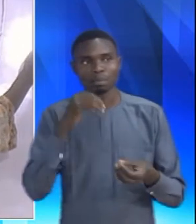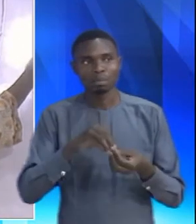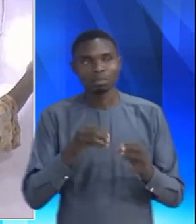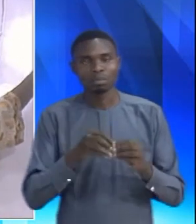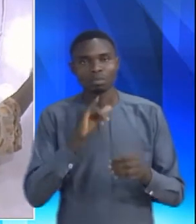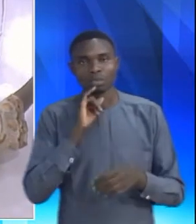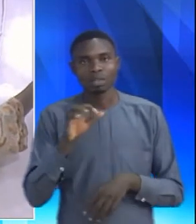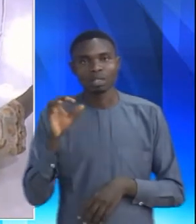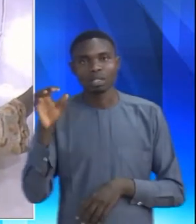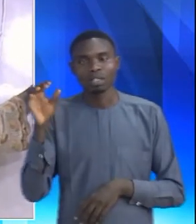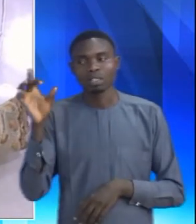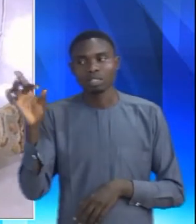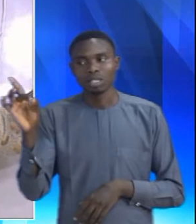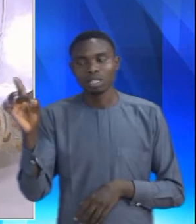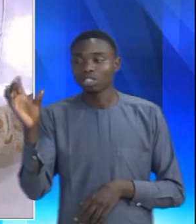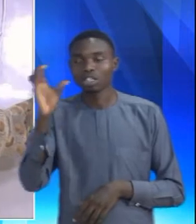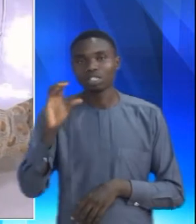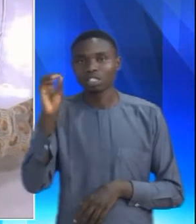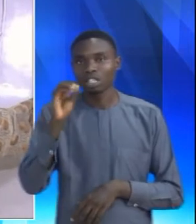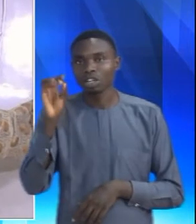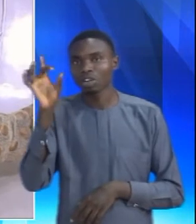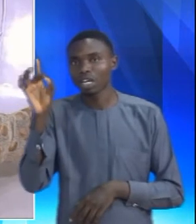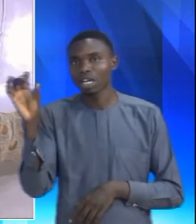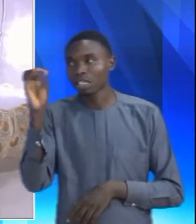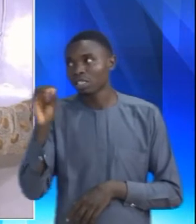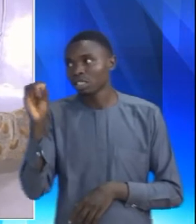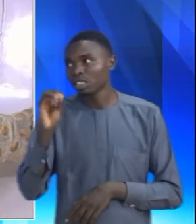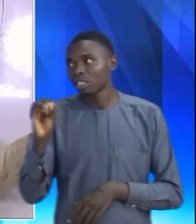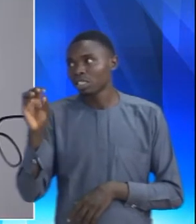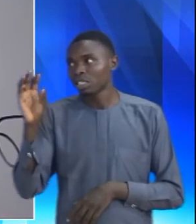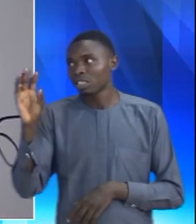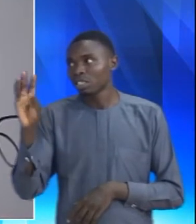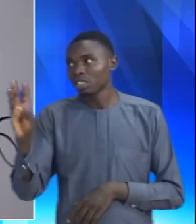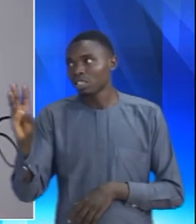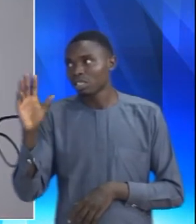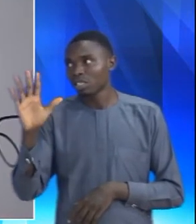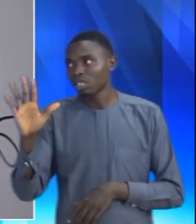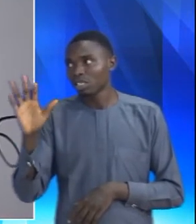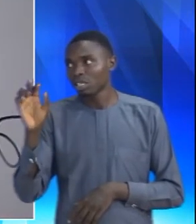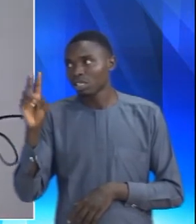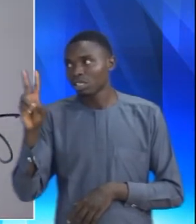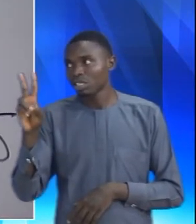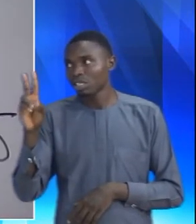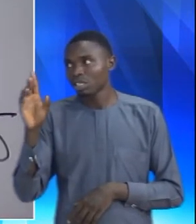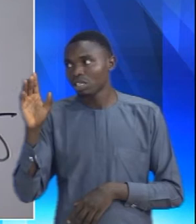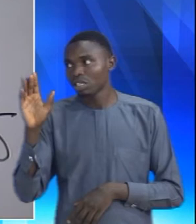65 26 32 36. Good.